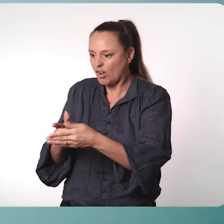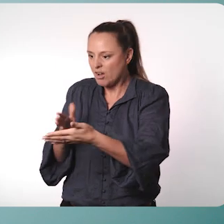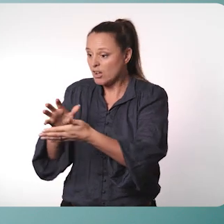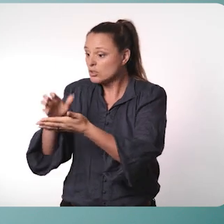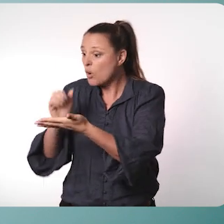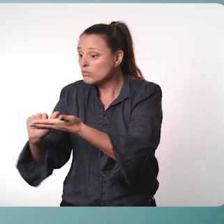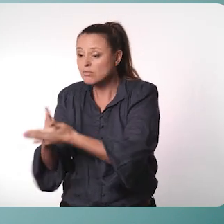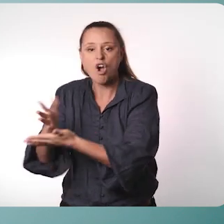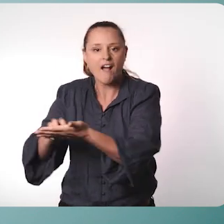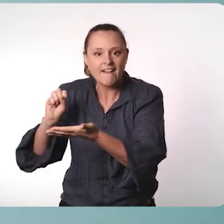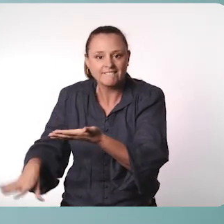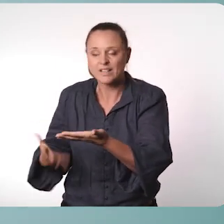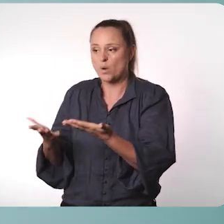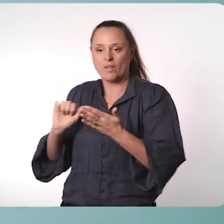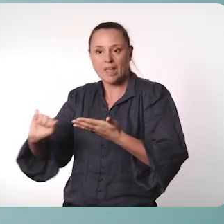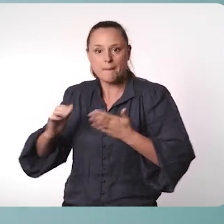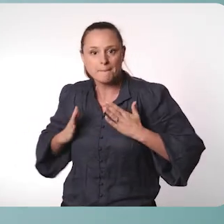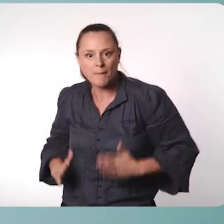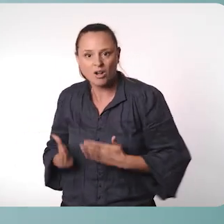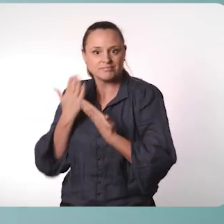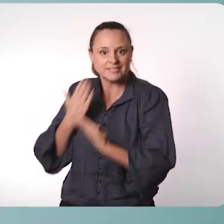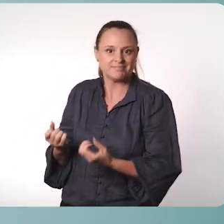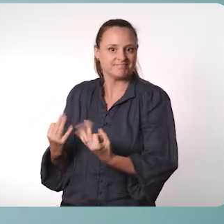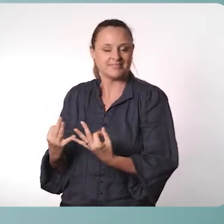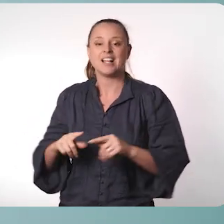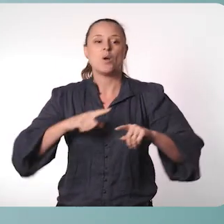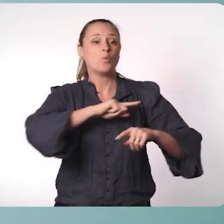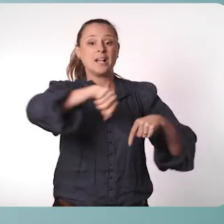or controlling their bodies. Understanding the different